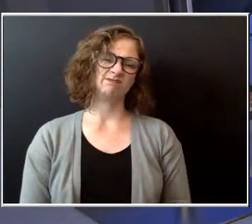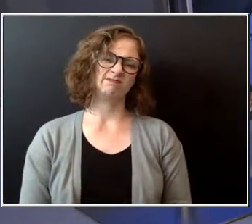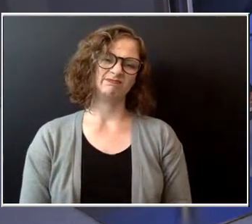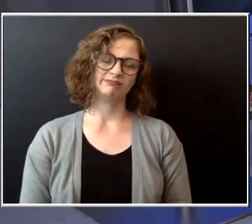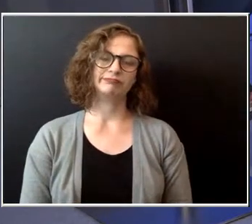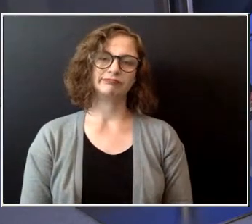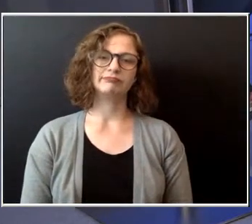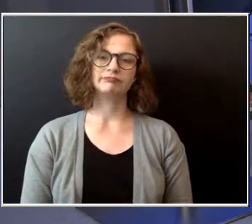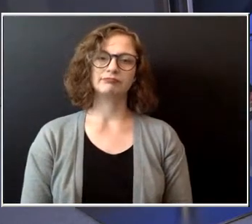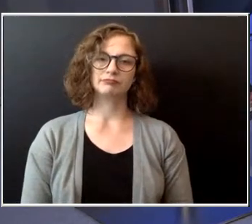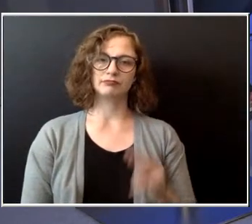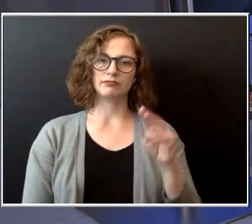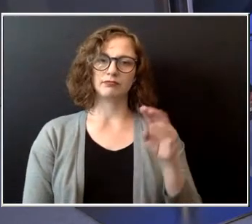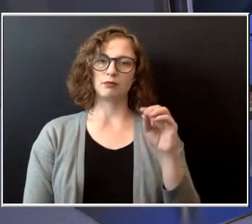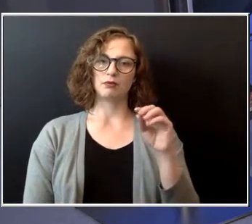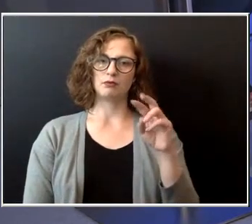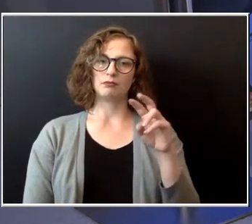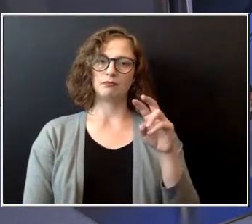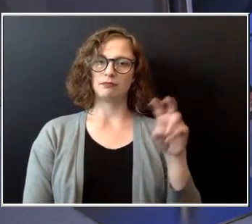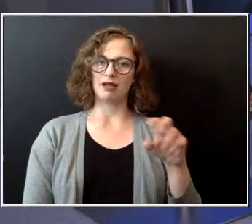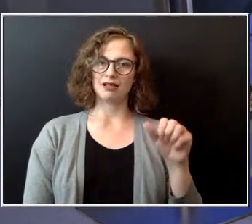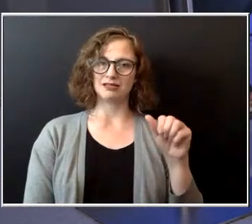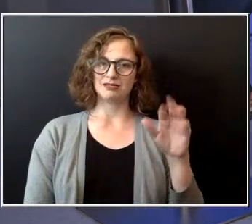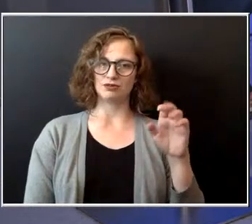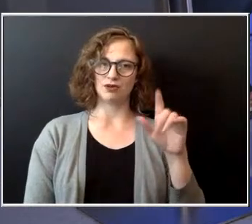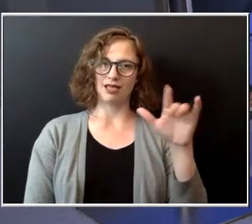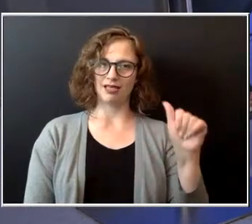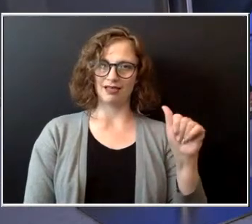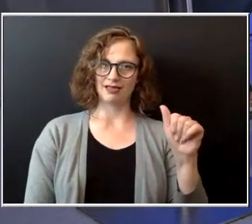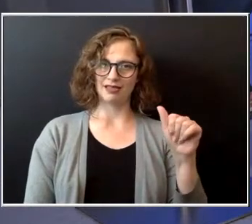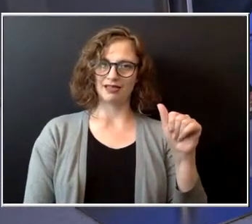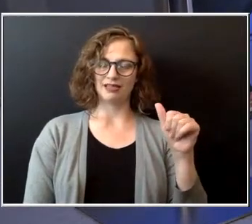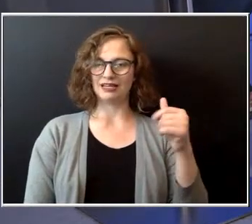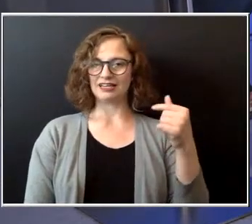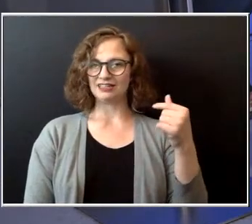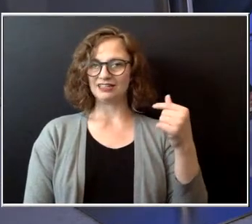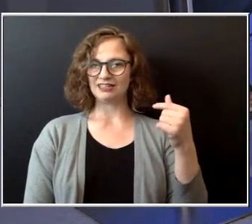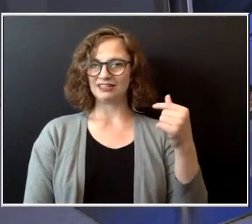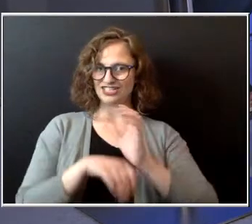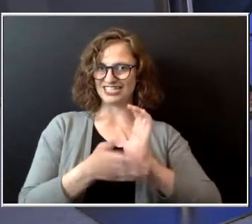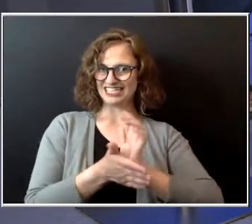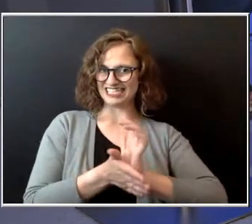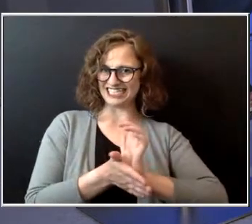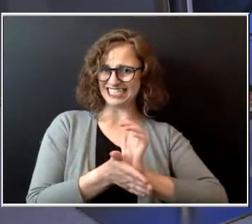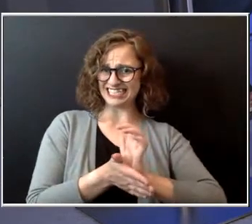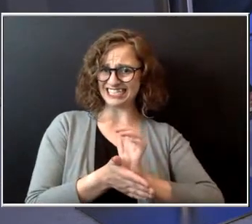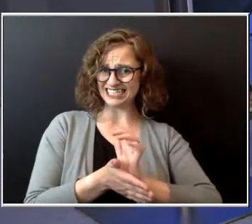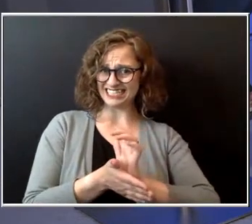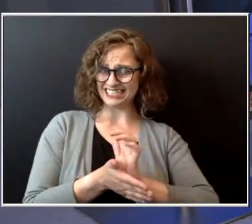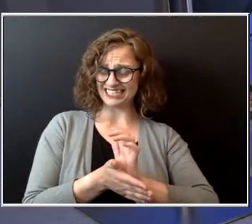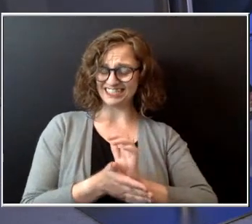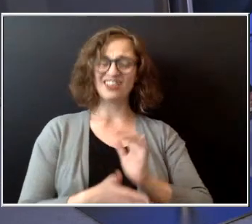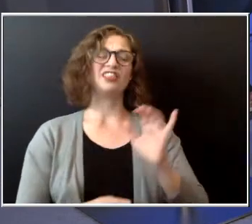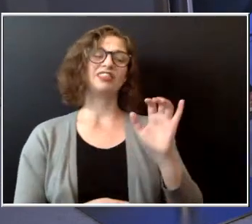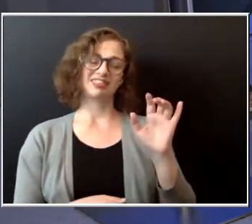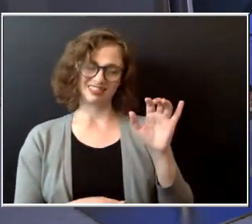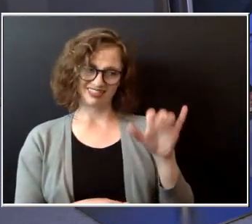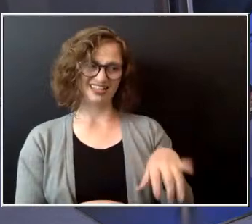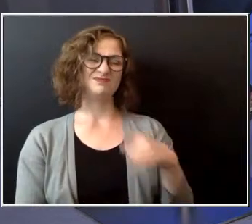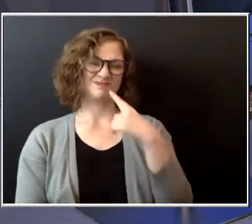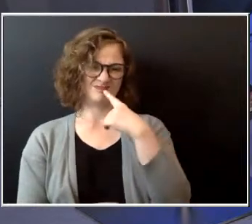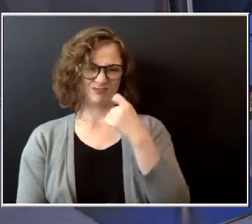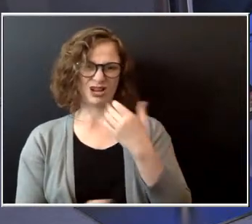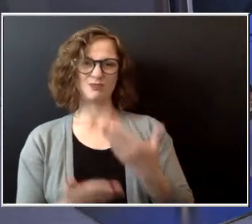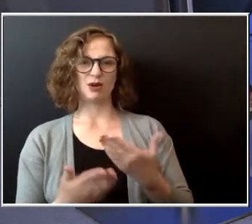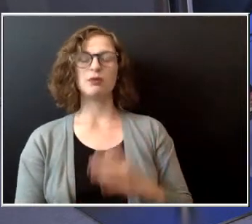green. It's probably going to be a red, Dr. Stites. God, guys. All right, I got it. Okay, here's the truth. Actually, I shop